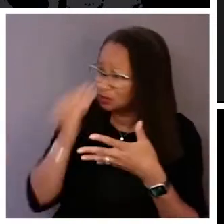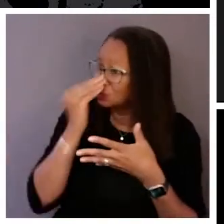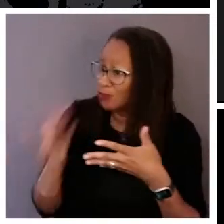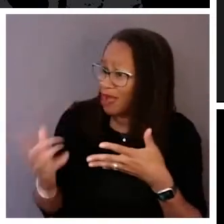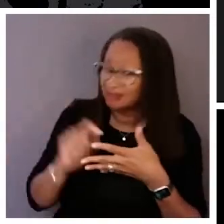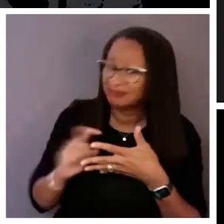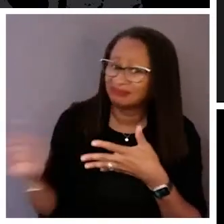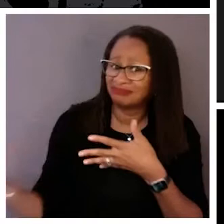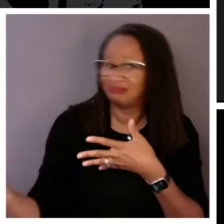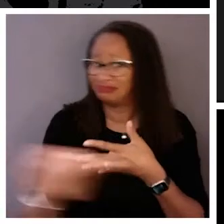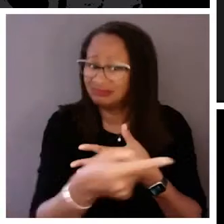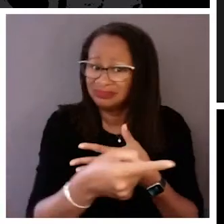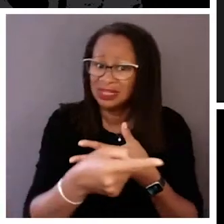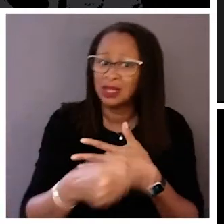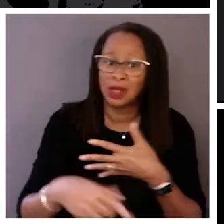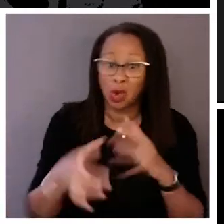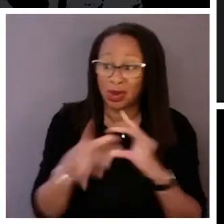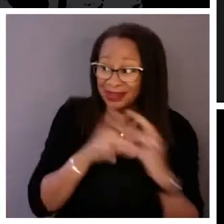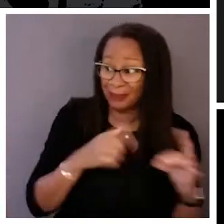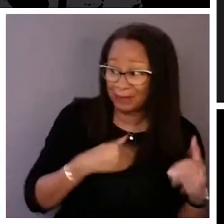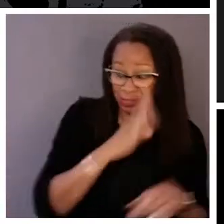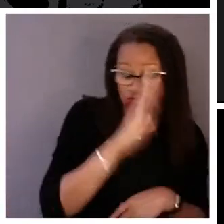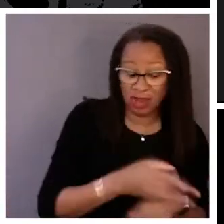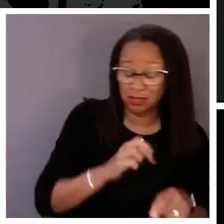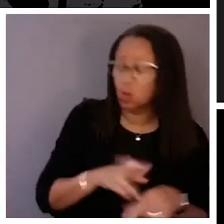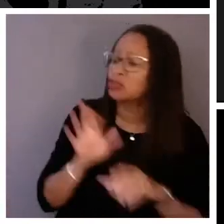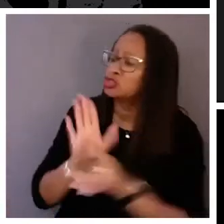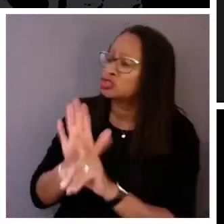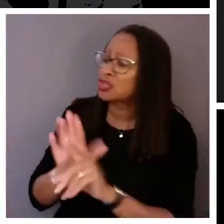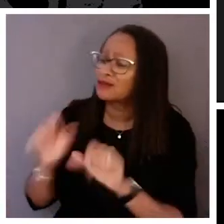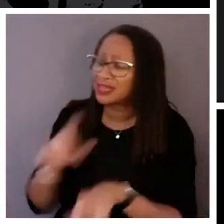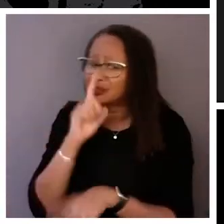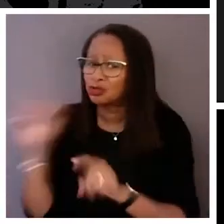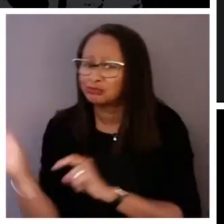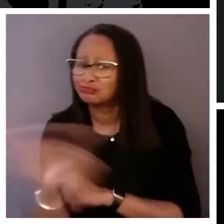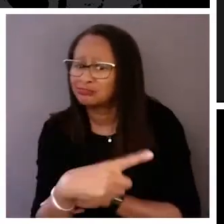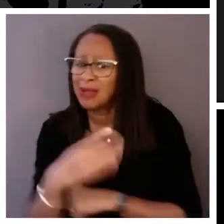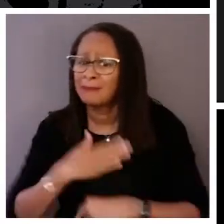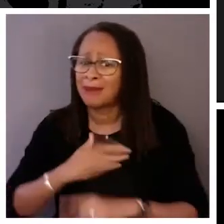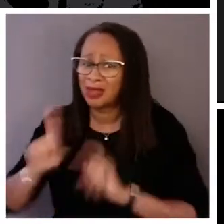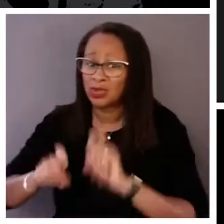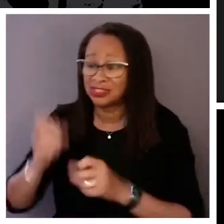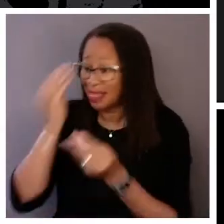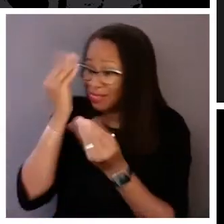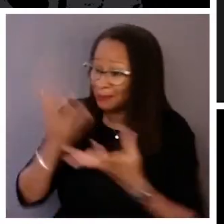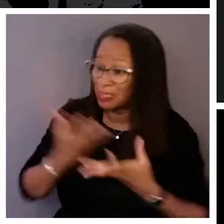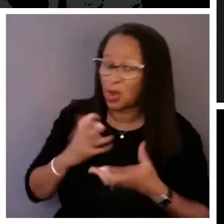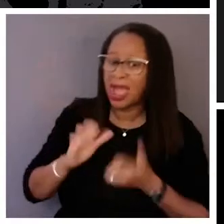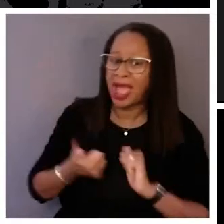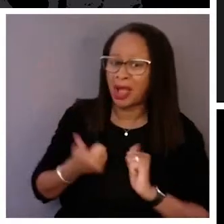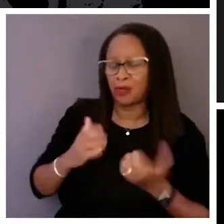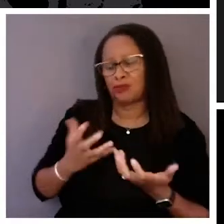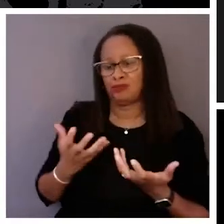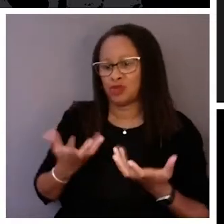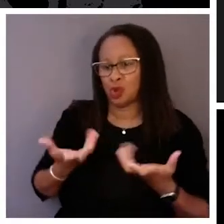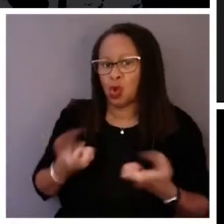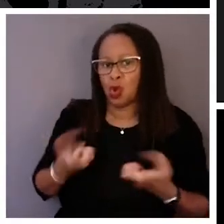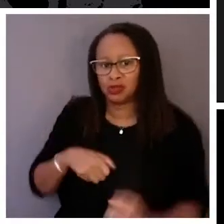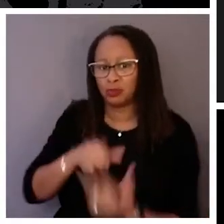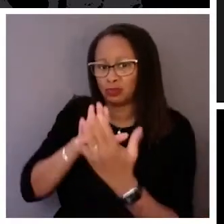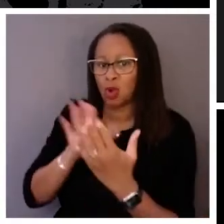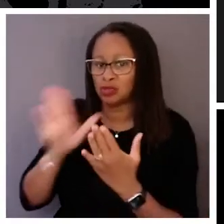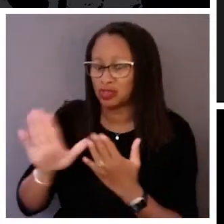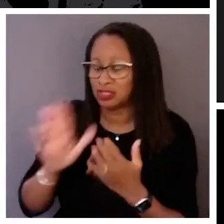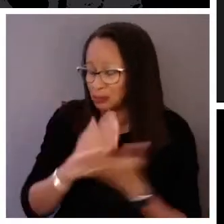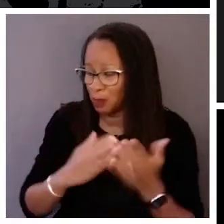Could you please connect me with the casting director, or can you filter these questions to the casting director and let me know how the